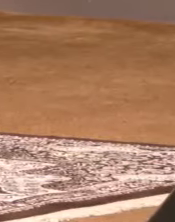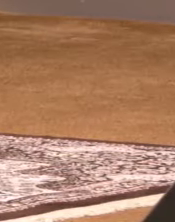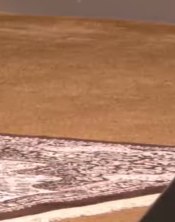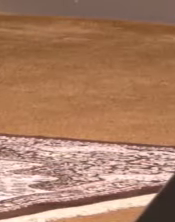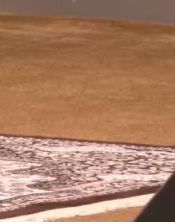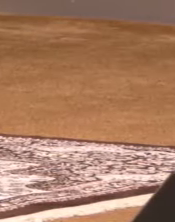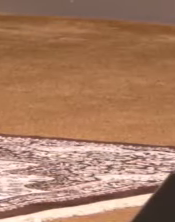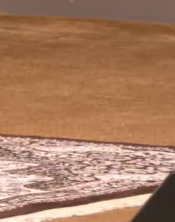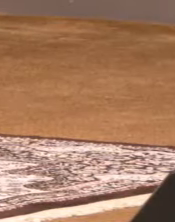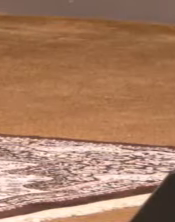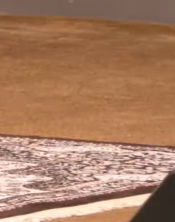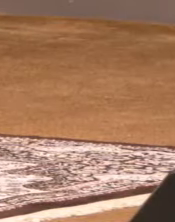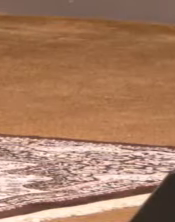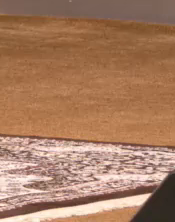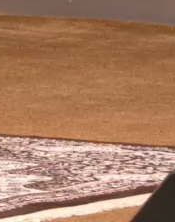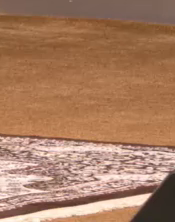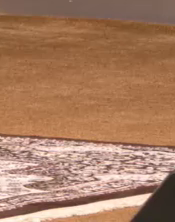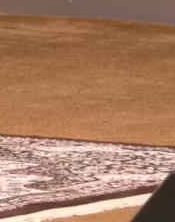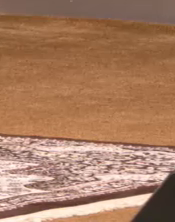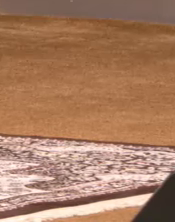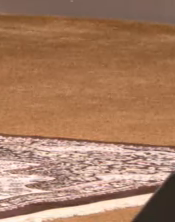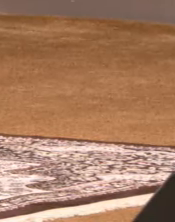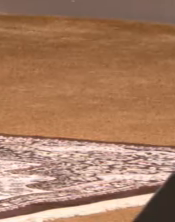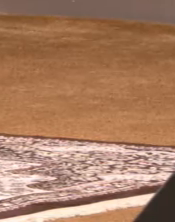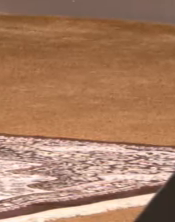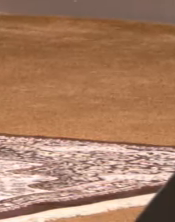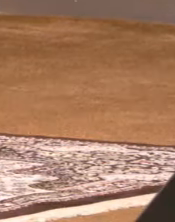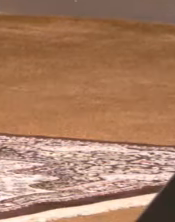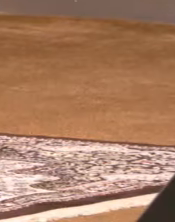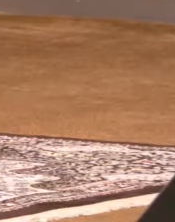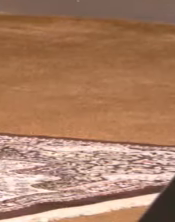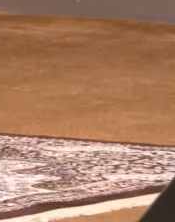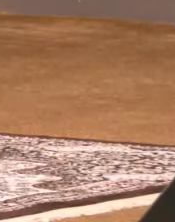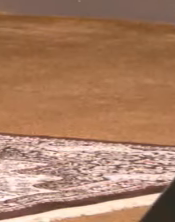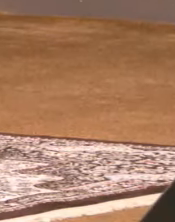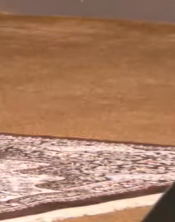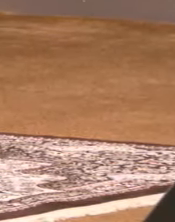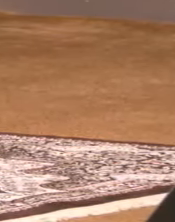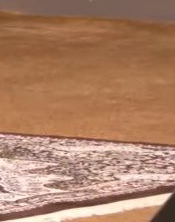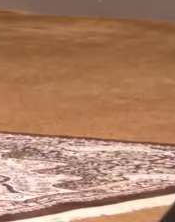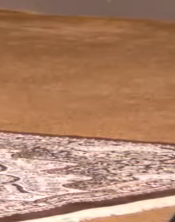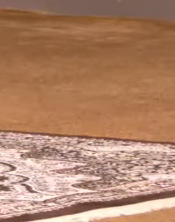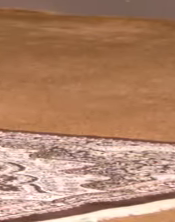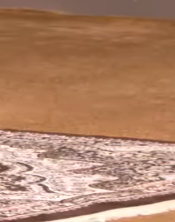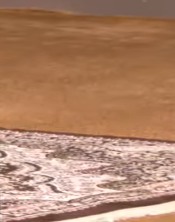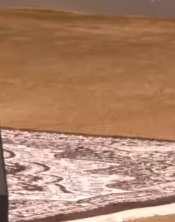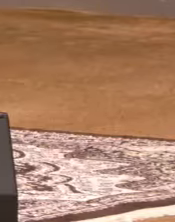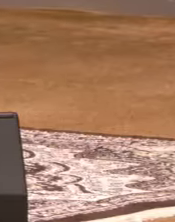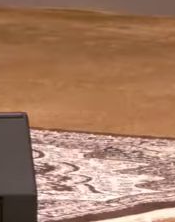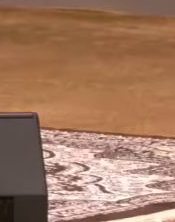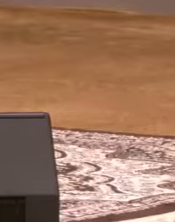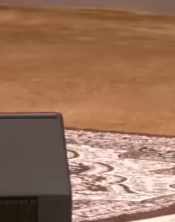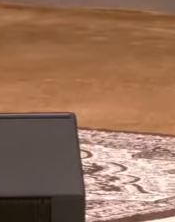worldly, earthly, sensual believers in course. But for the people who